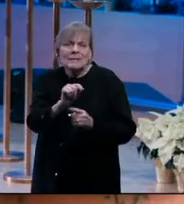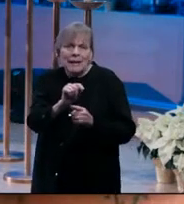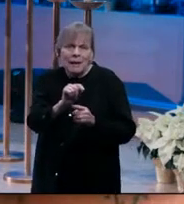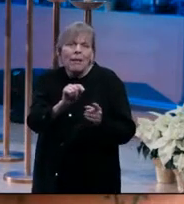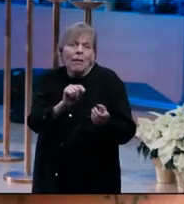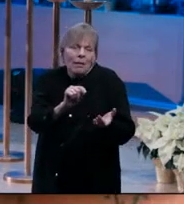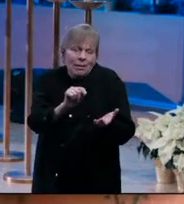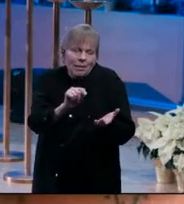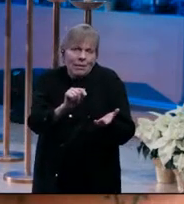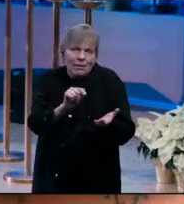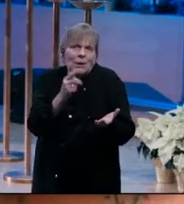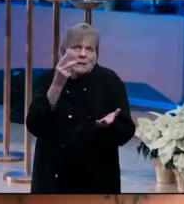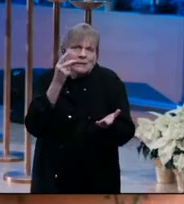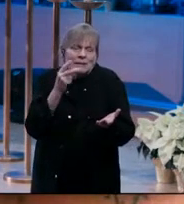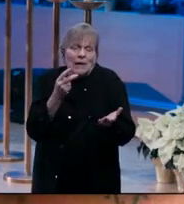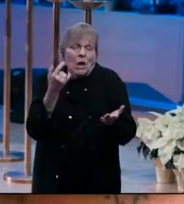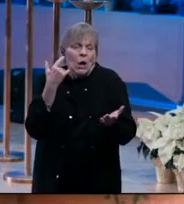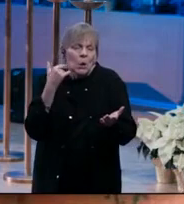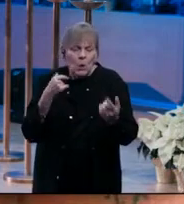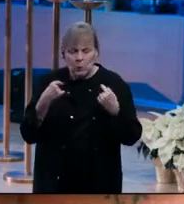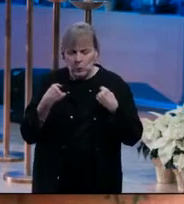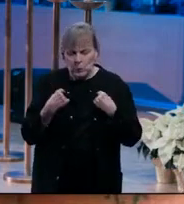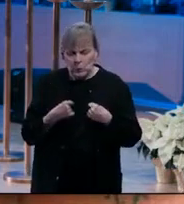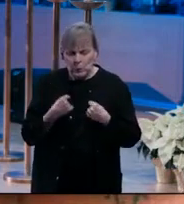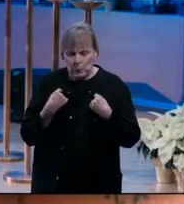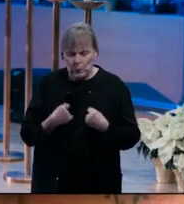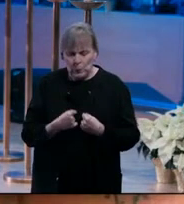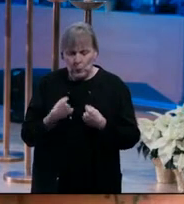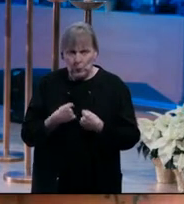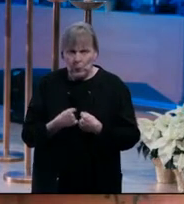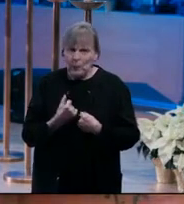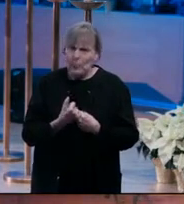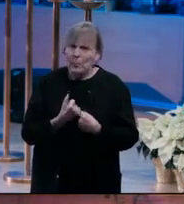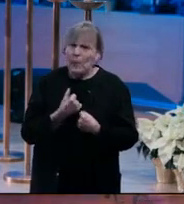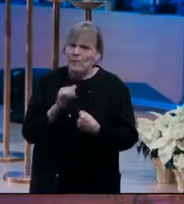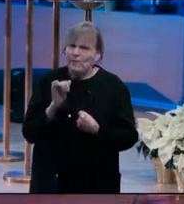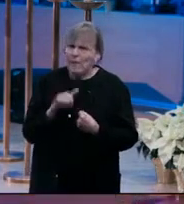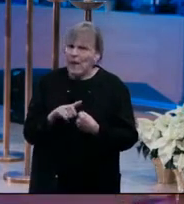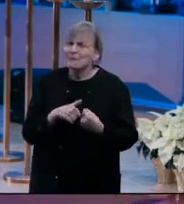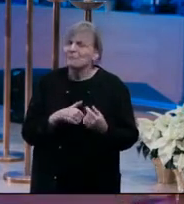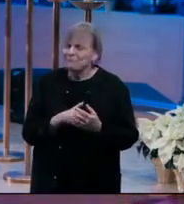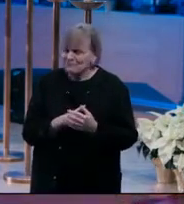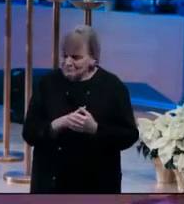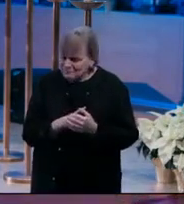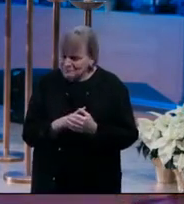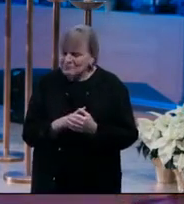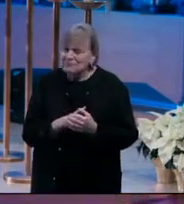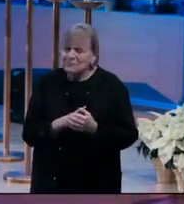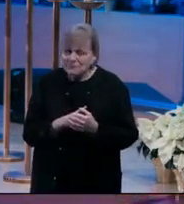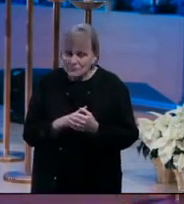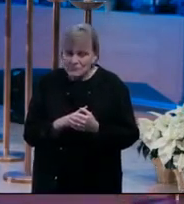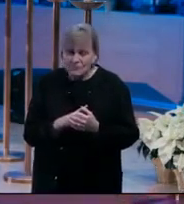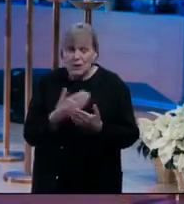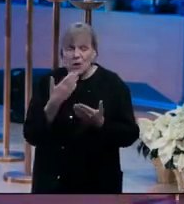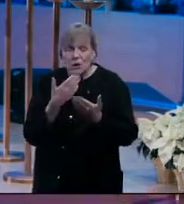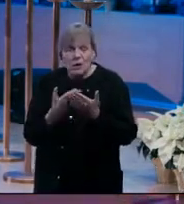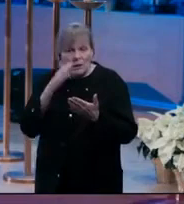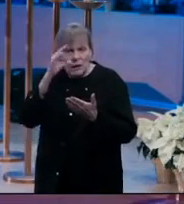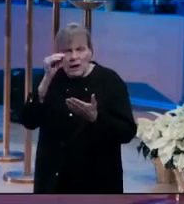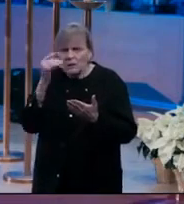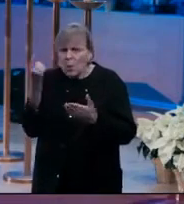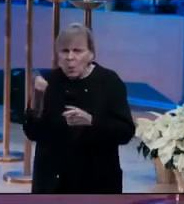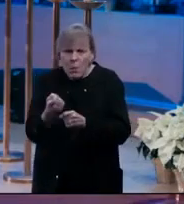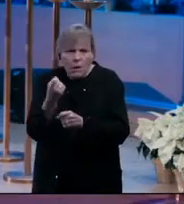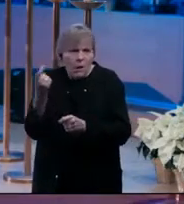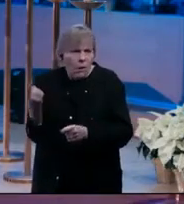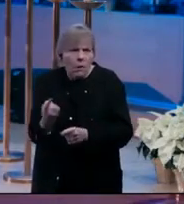the show, and you could see all his golden chains. You have to love anything that had Mr. T involved. And the good guys, they always